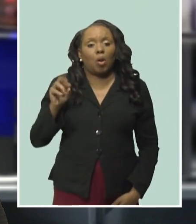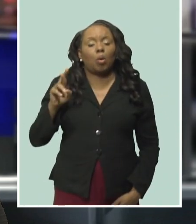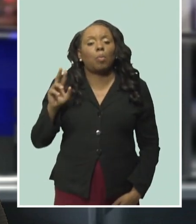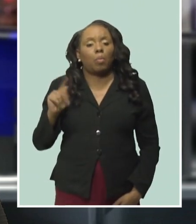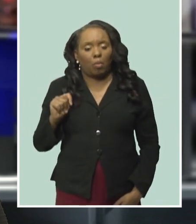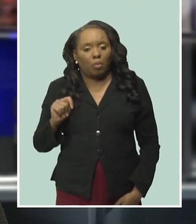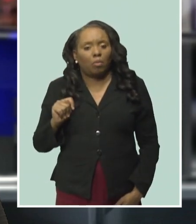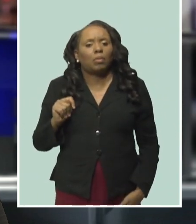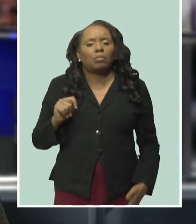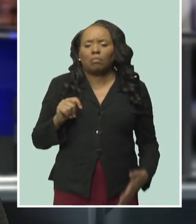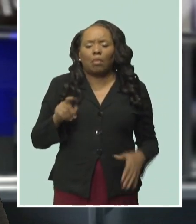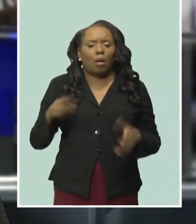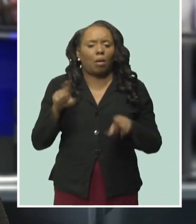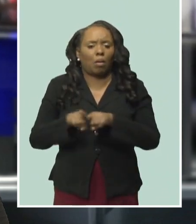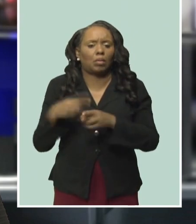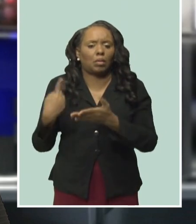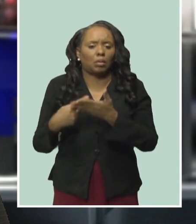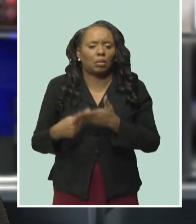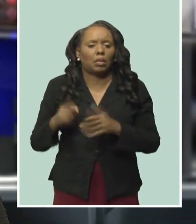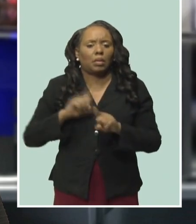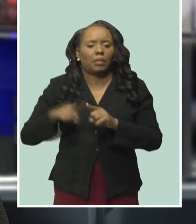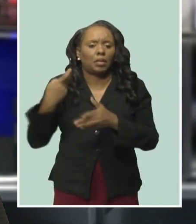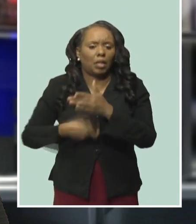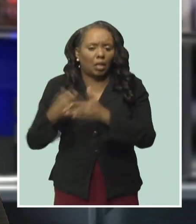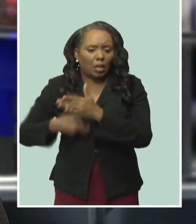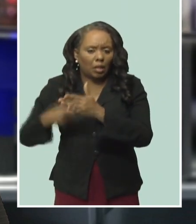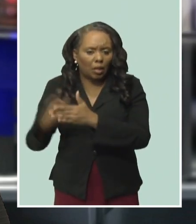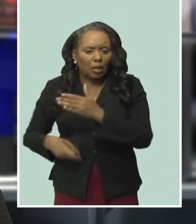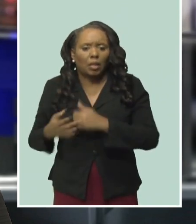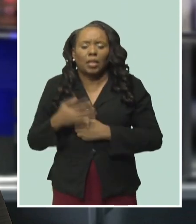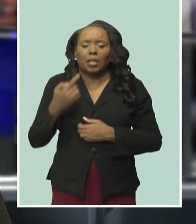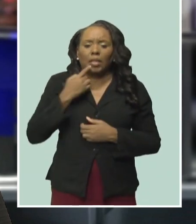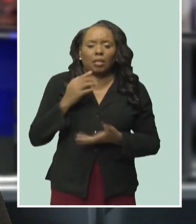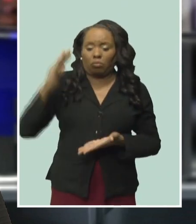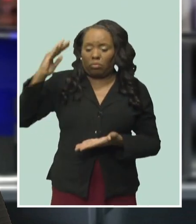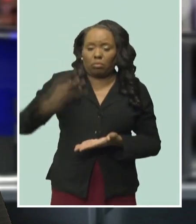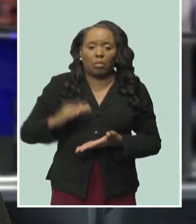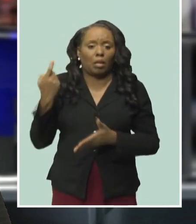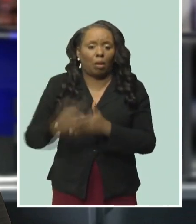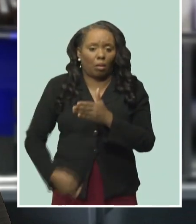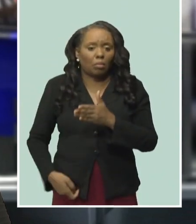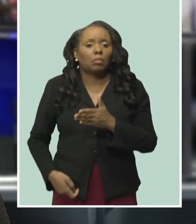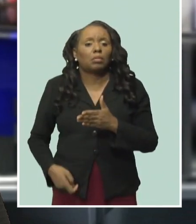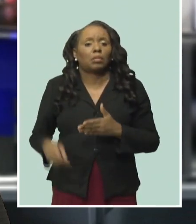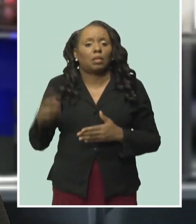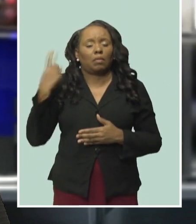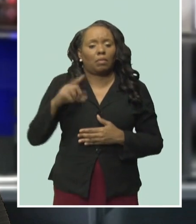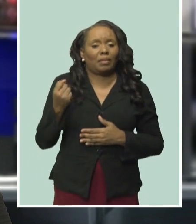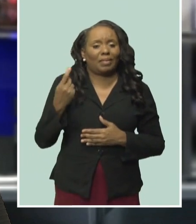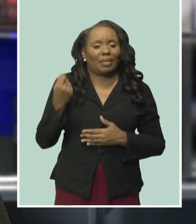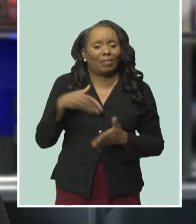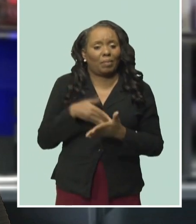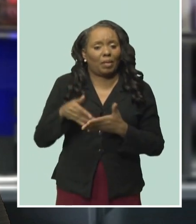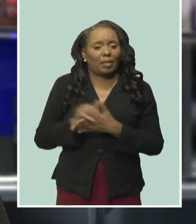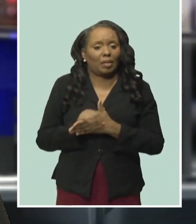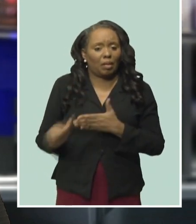Executive Officer David Jean-Marie put the figure at just over 11 million. He says this reduction in cost on container charges has